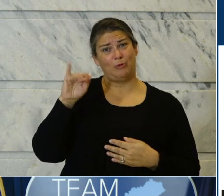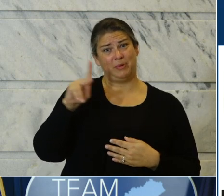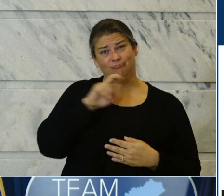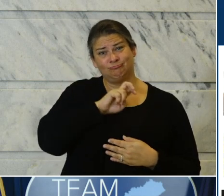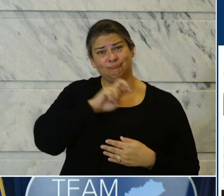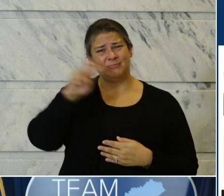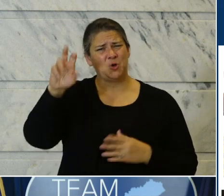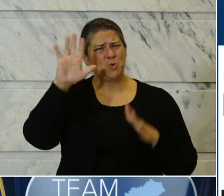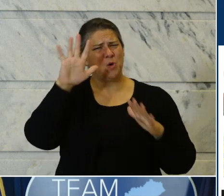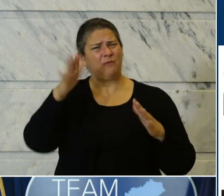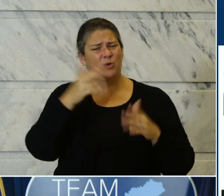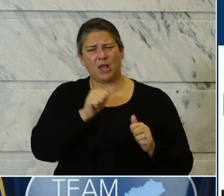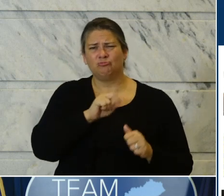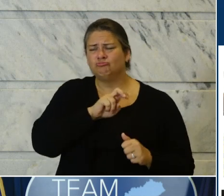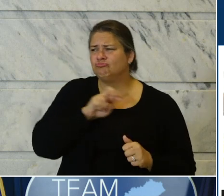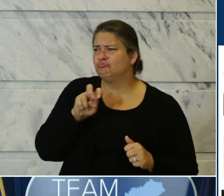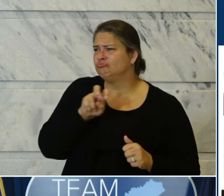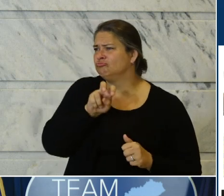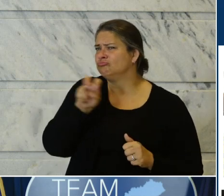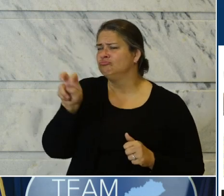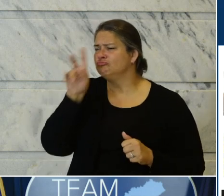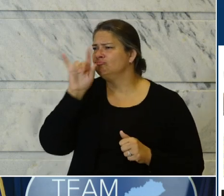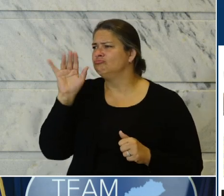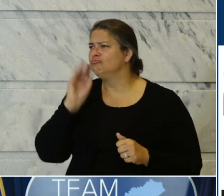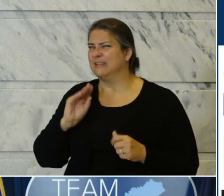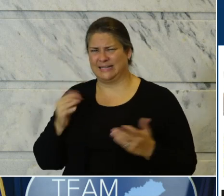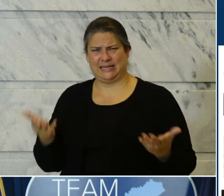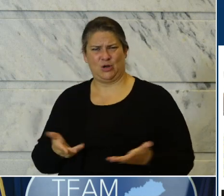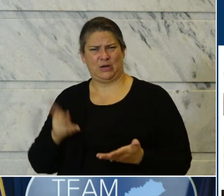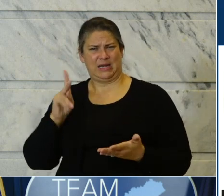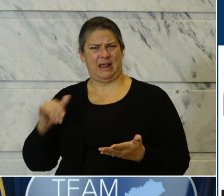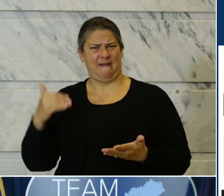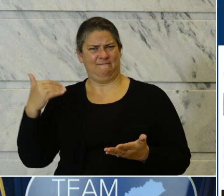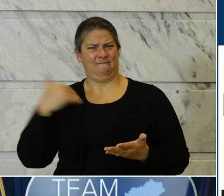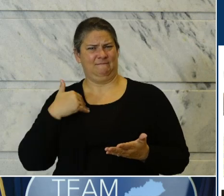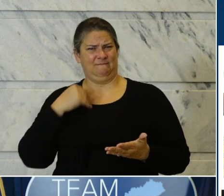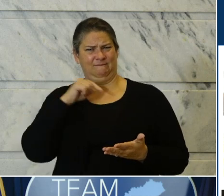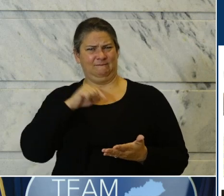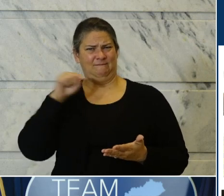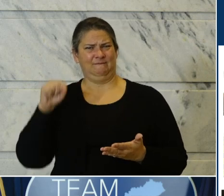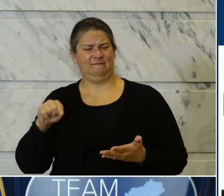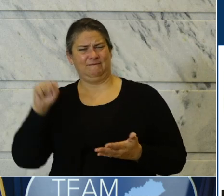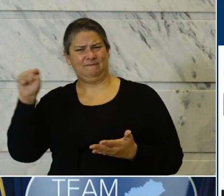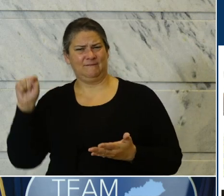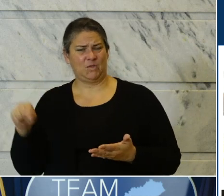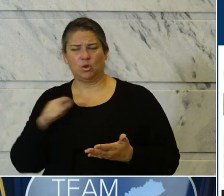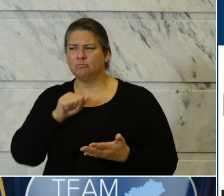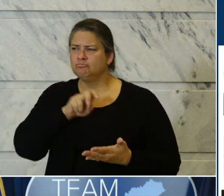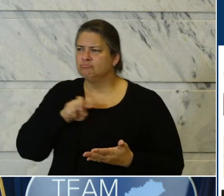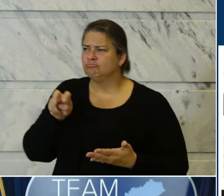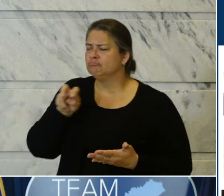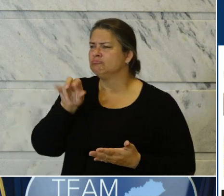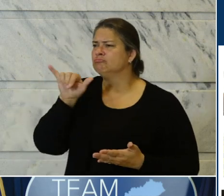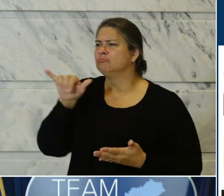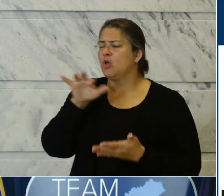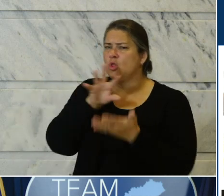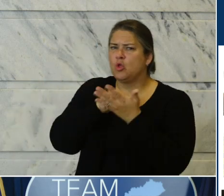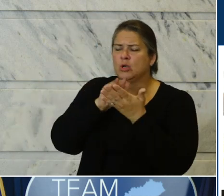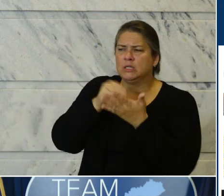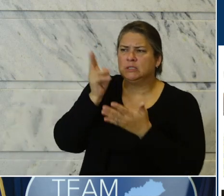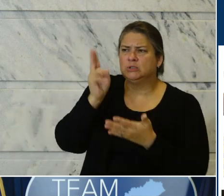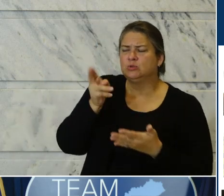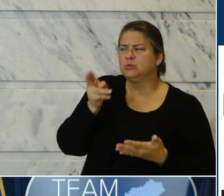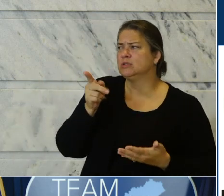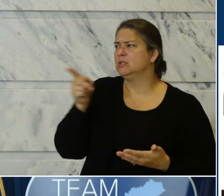traveled and explore the unique experiences right here in our own backyard. Kentuckians can also learn about history and the beauty of the